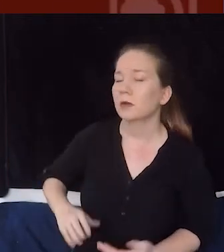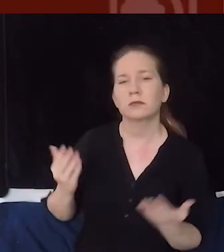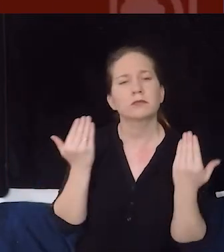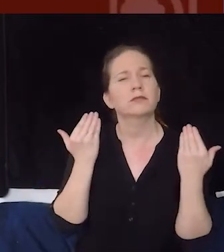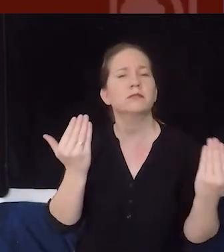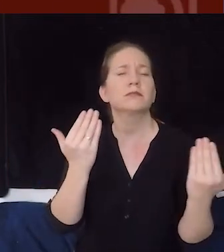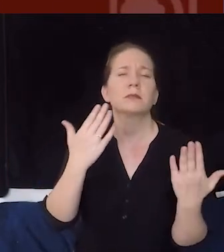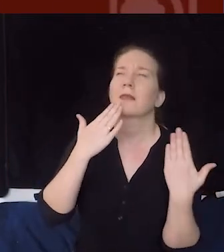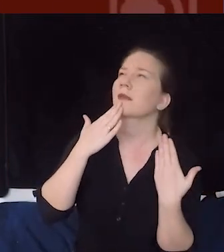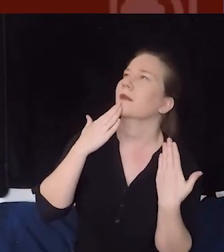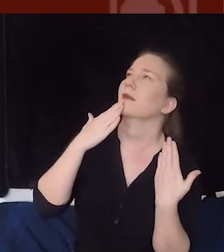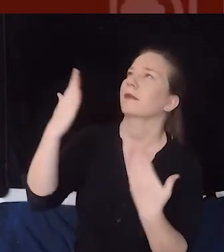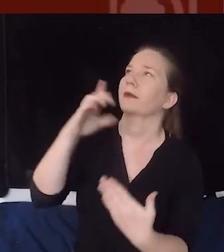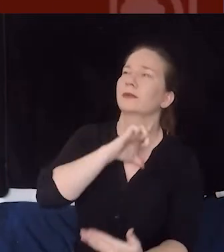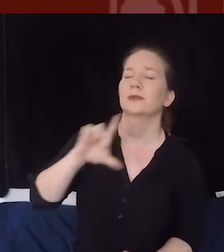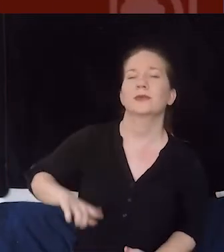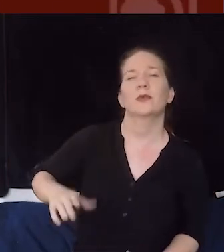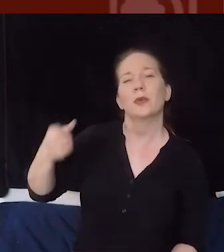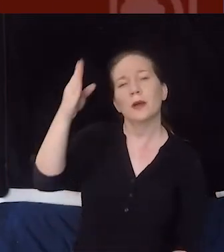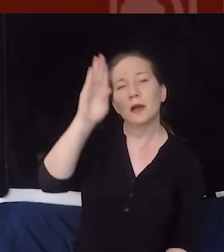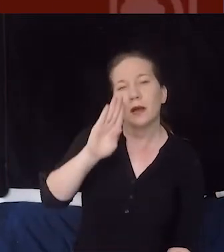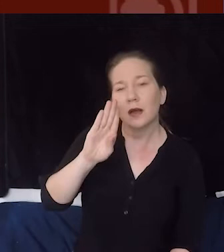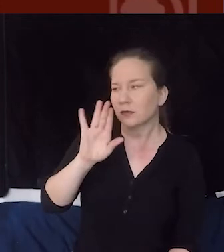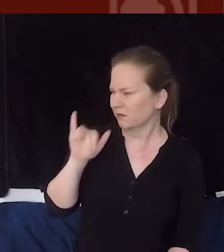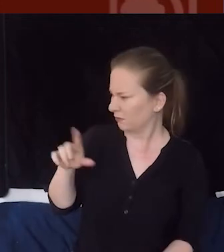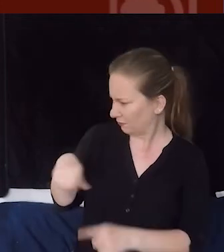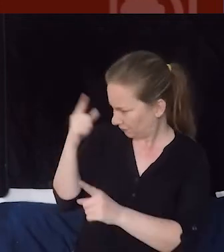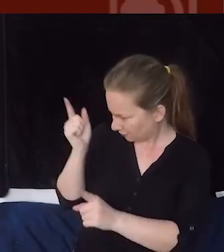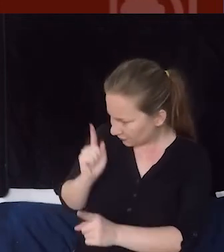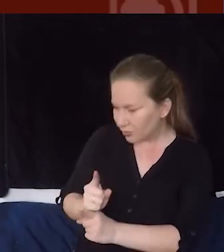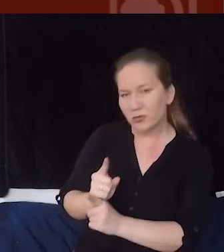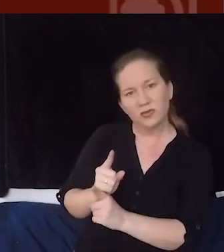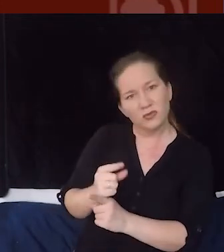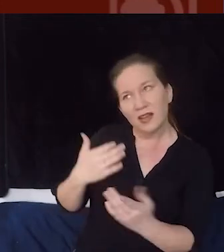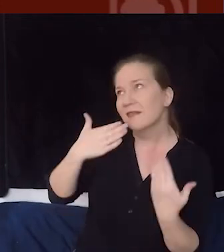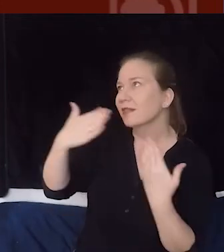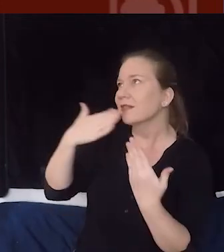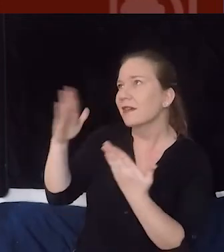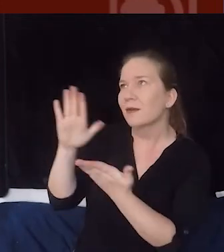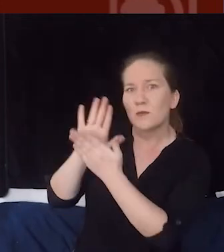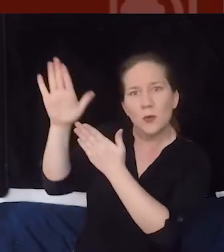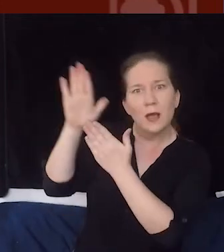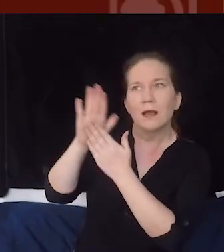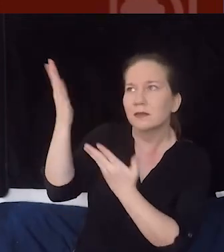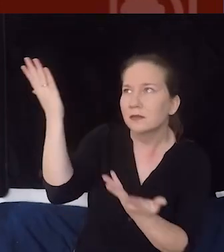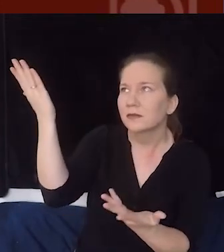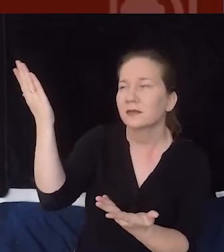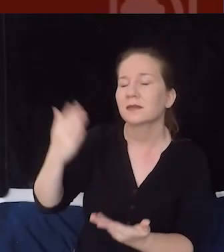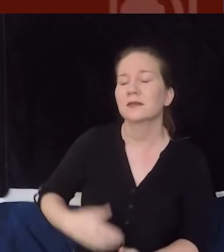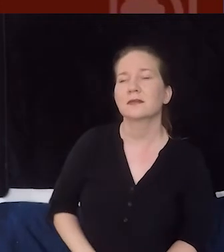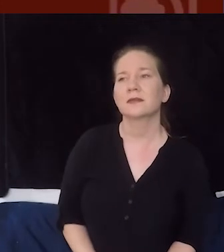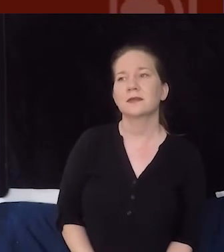give thanks to the Lord our God. It is right to give God thanks and praise.